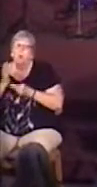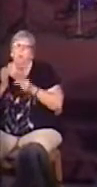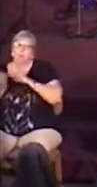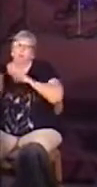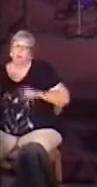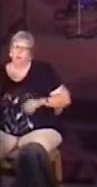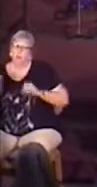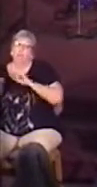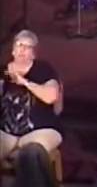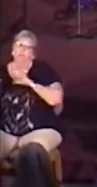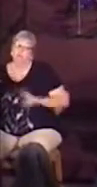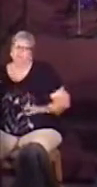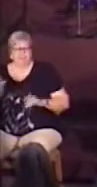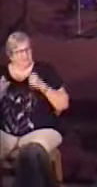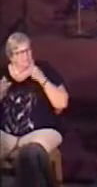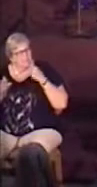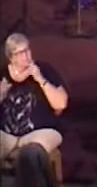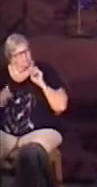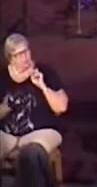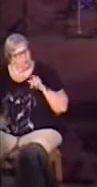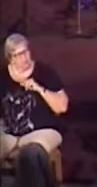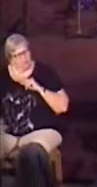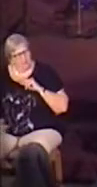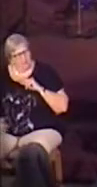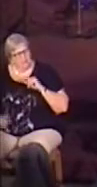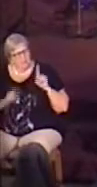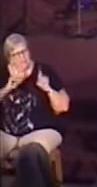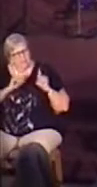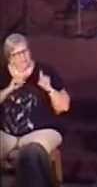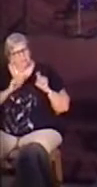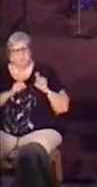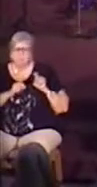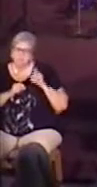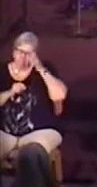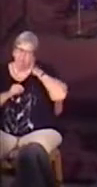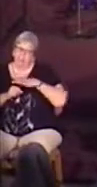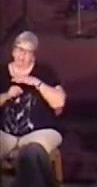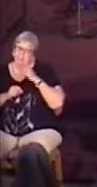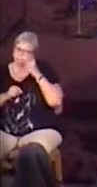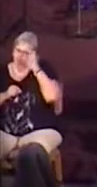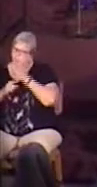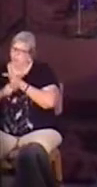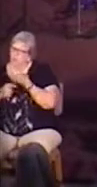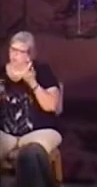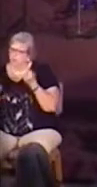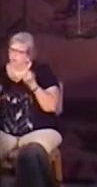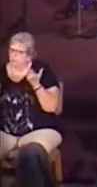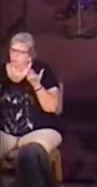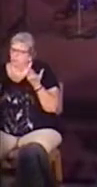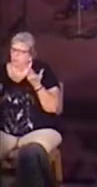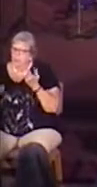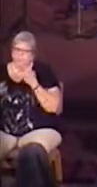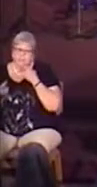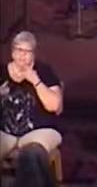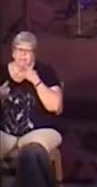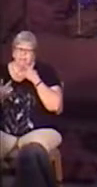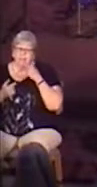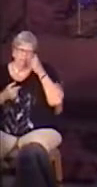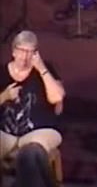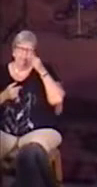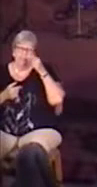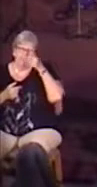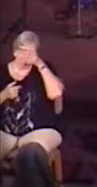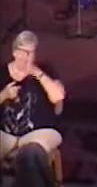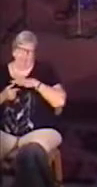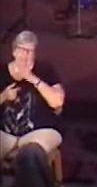they asked? They said, okay, men and brethren, what are we going to do? In verse 37, they say, men and brethren,